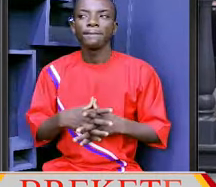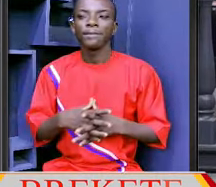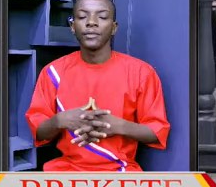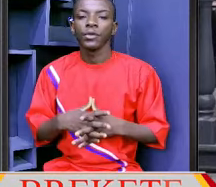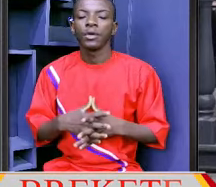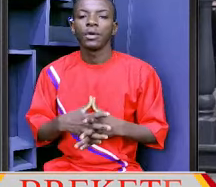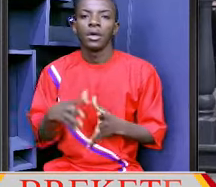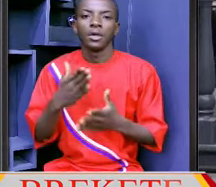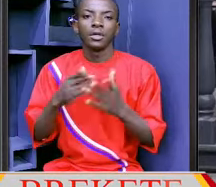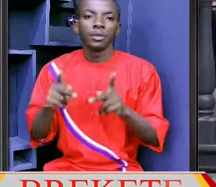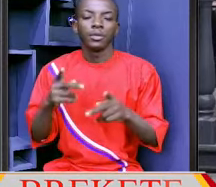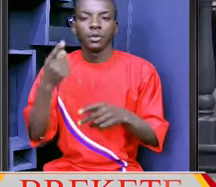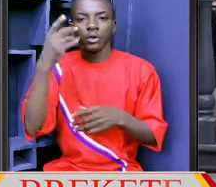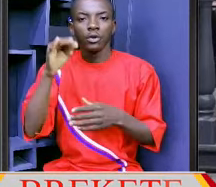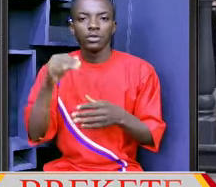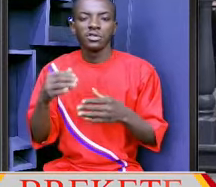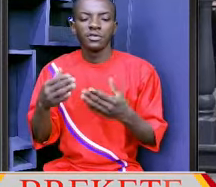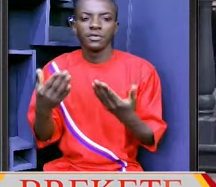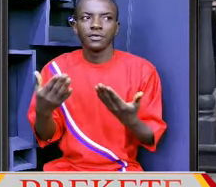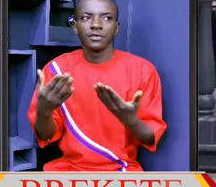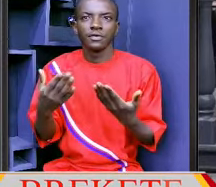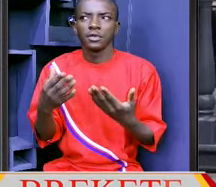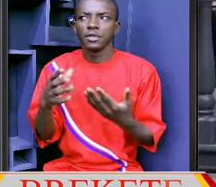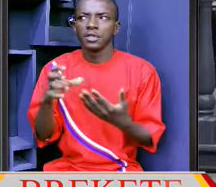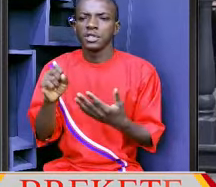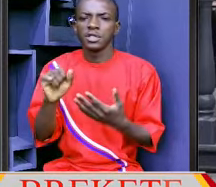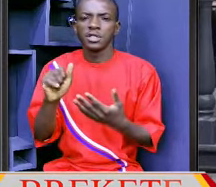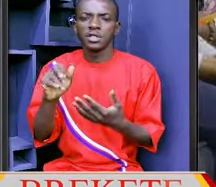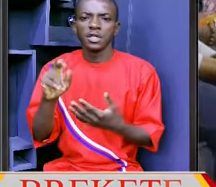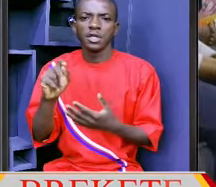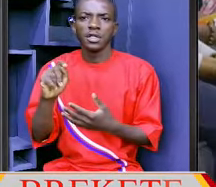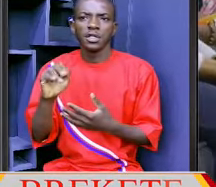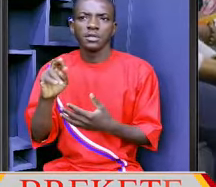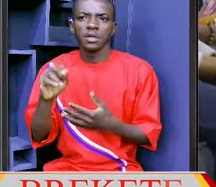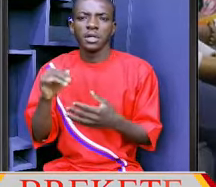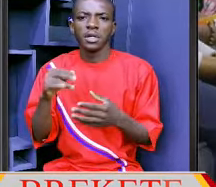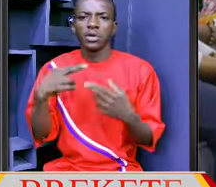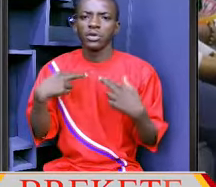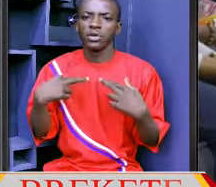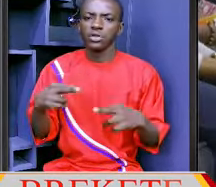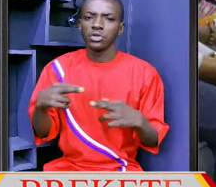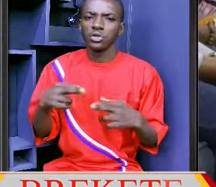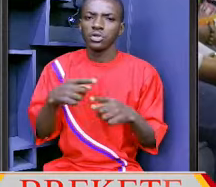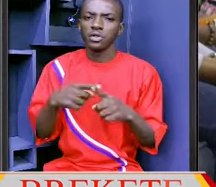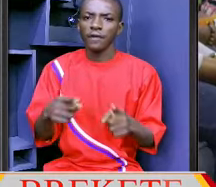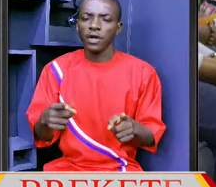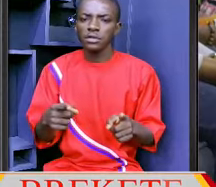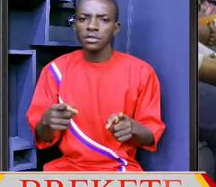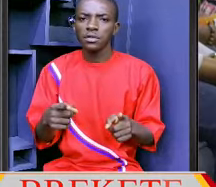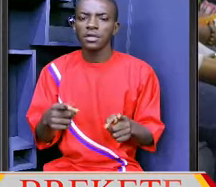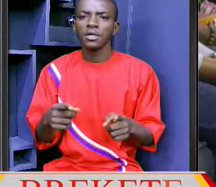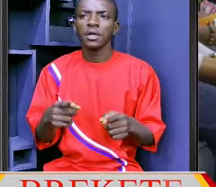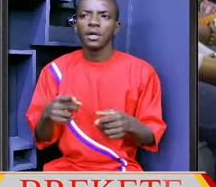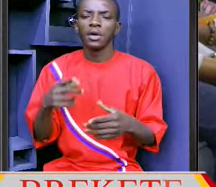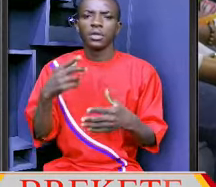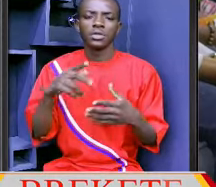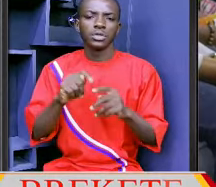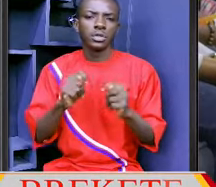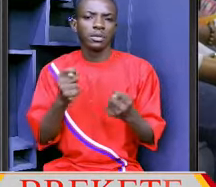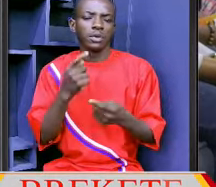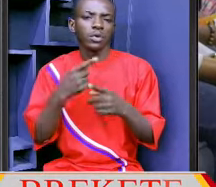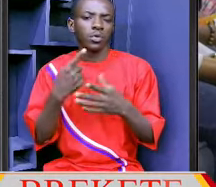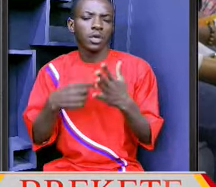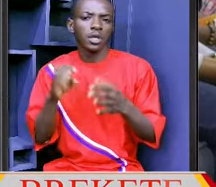Yes, but you know, some people, because of sentiment, either religious sentiment, tribal sentiment, and